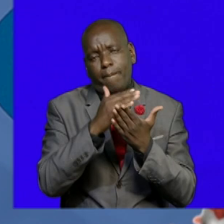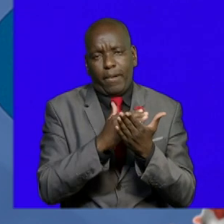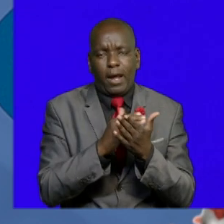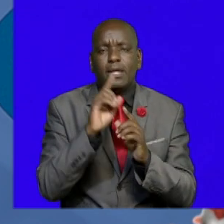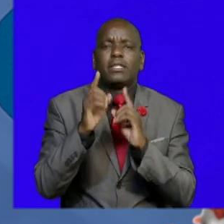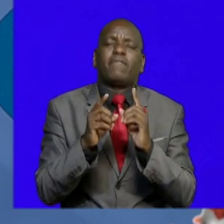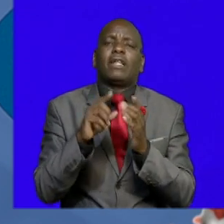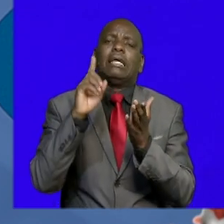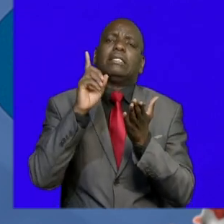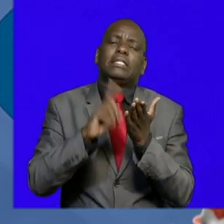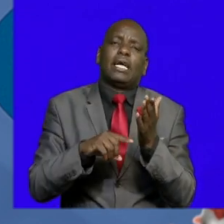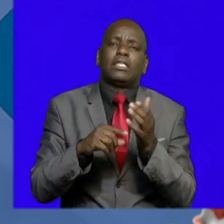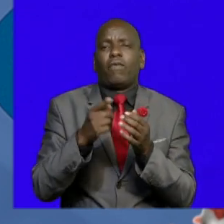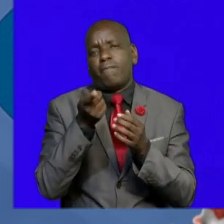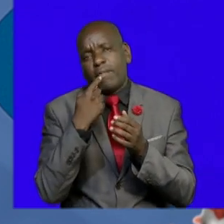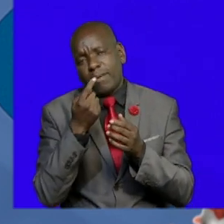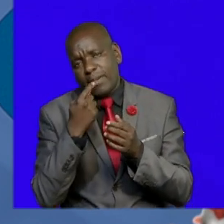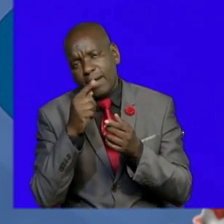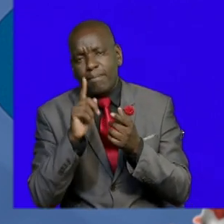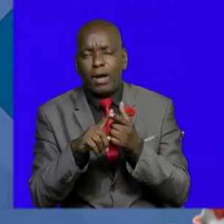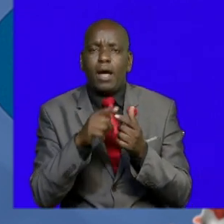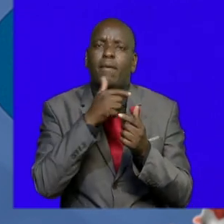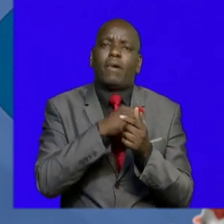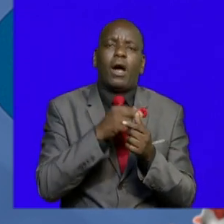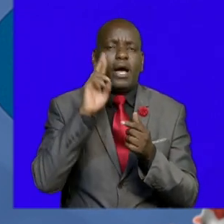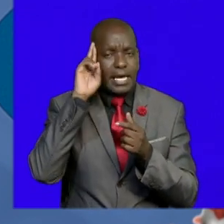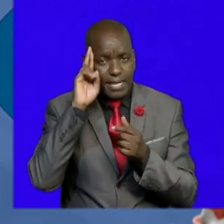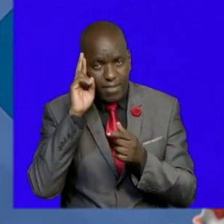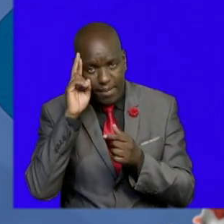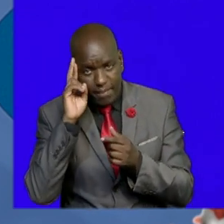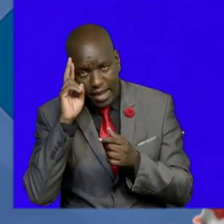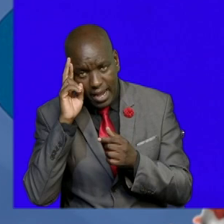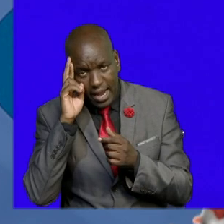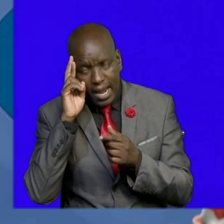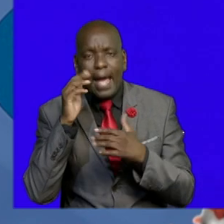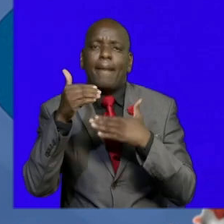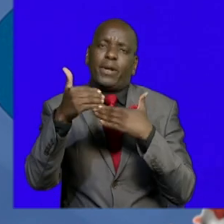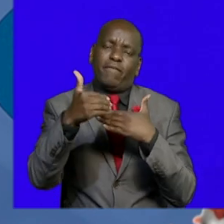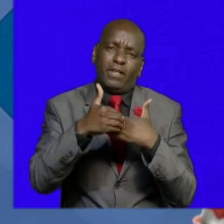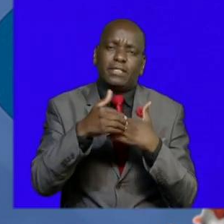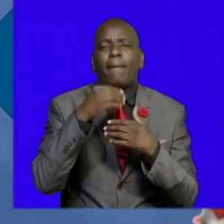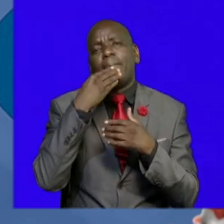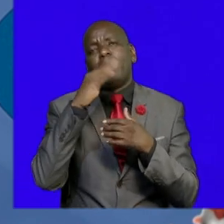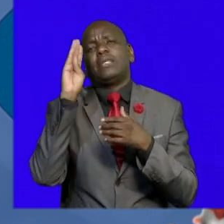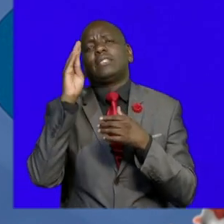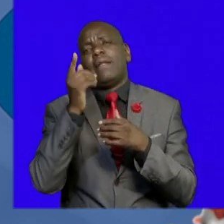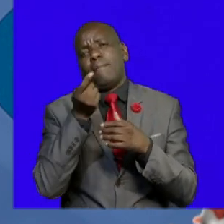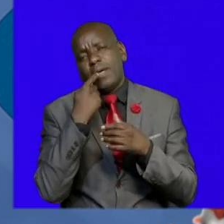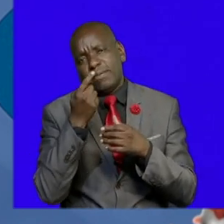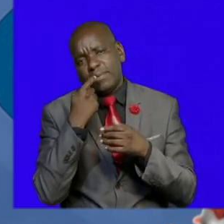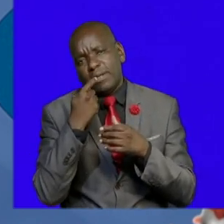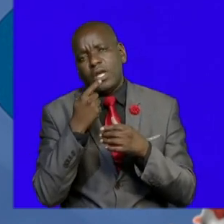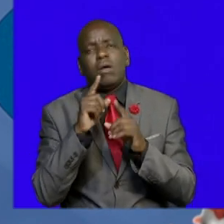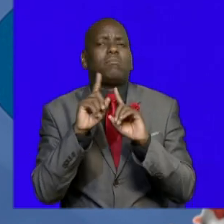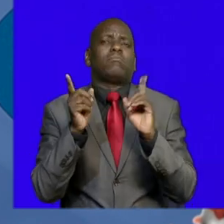the introduction of vaccines, let us always remember that prevention is the best medicine. There's